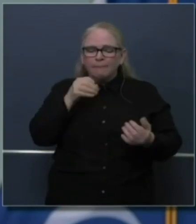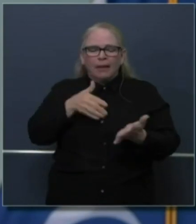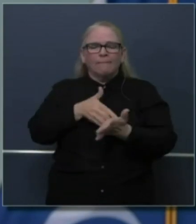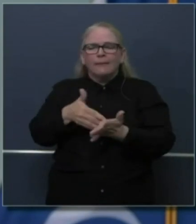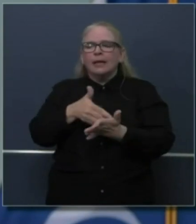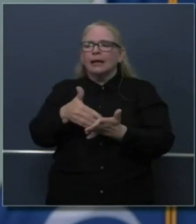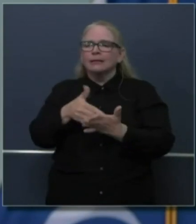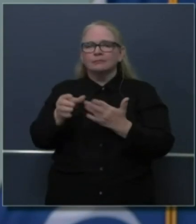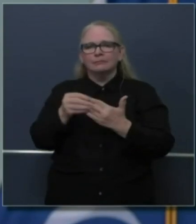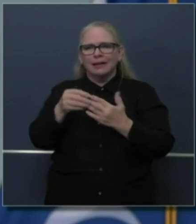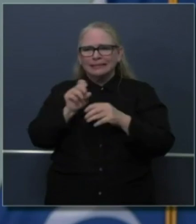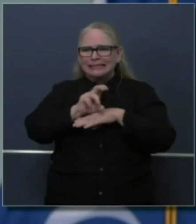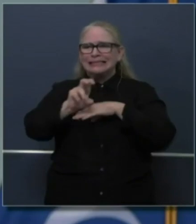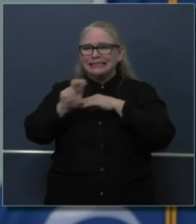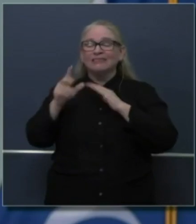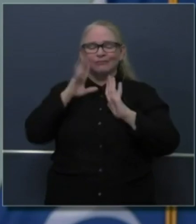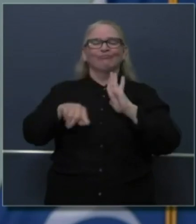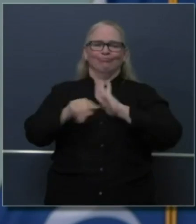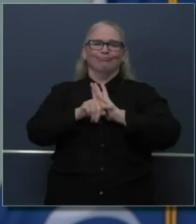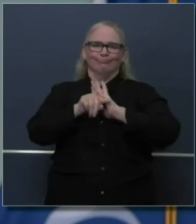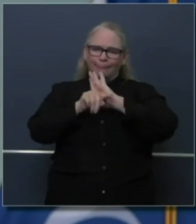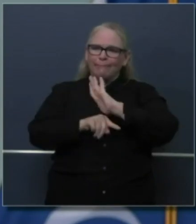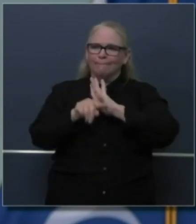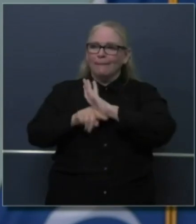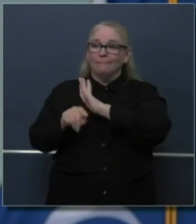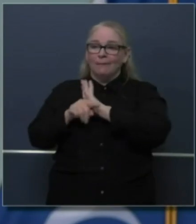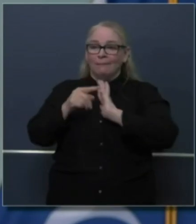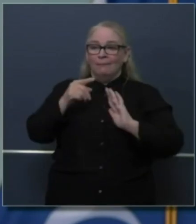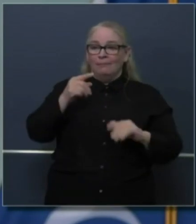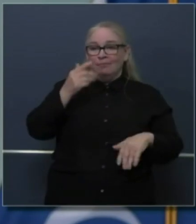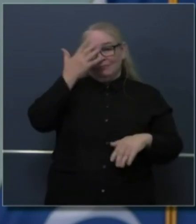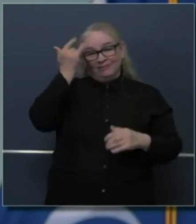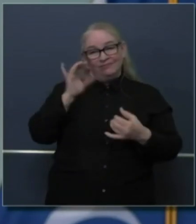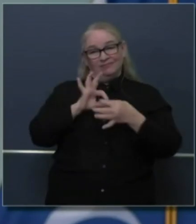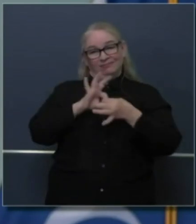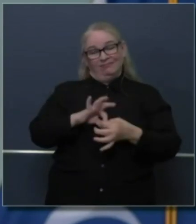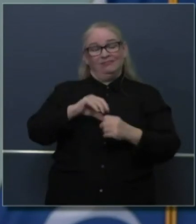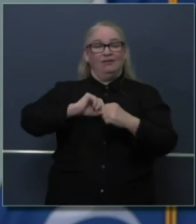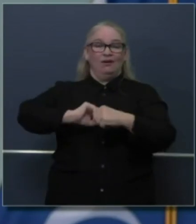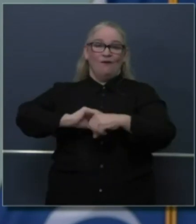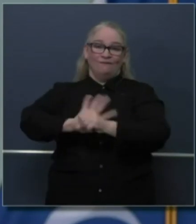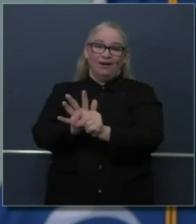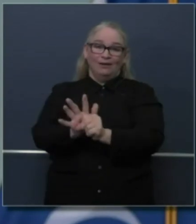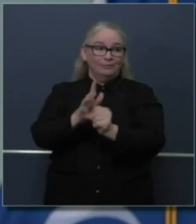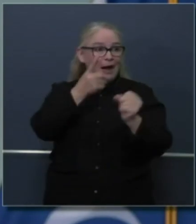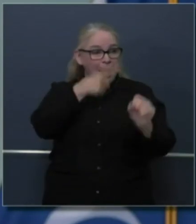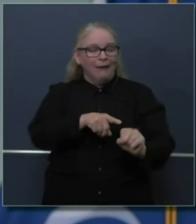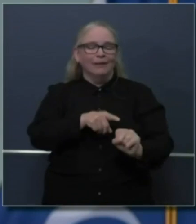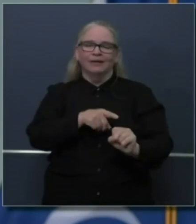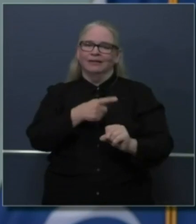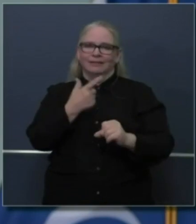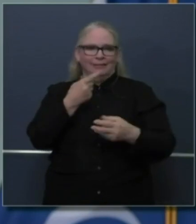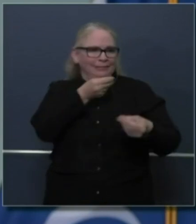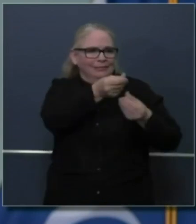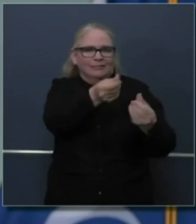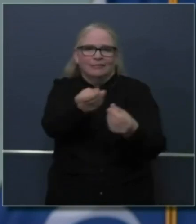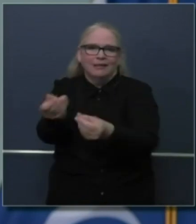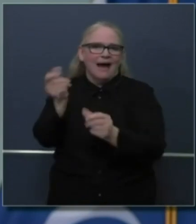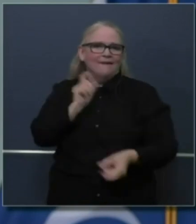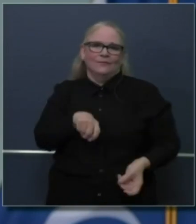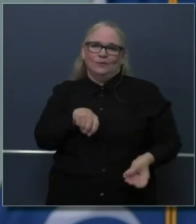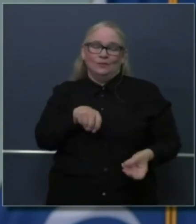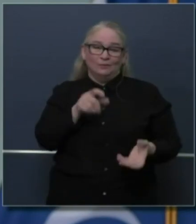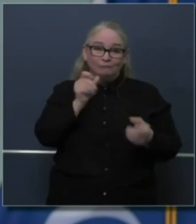specifically related to COVID-19, all specifically related to this pandemic. In so many ways, it's not surprising. We've